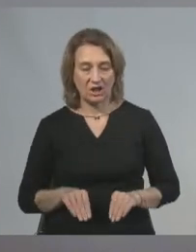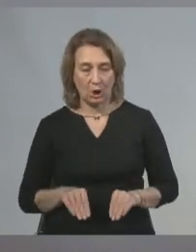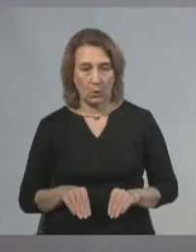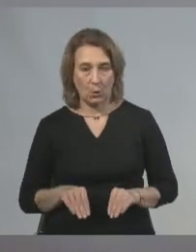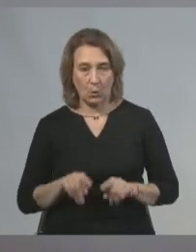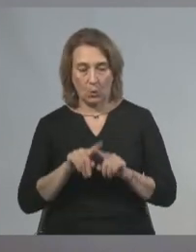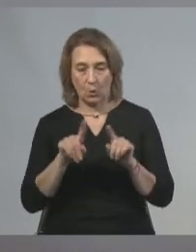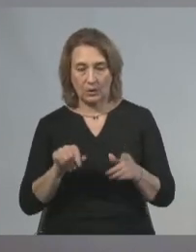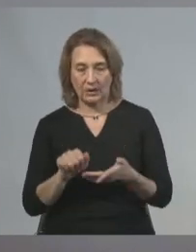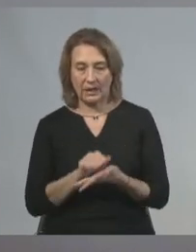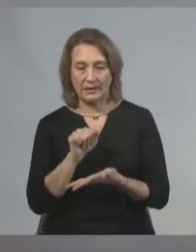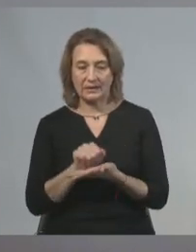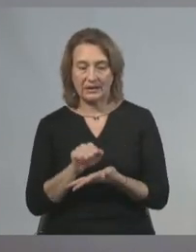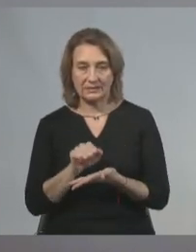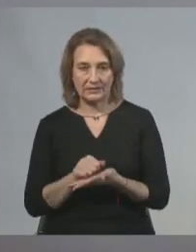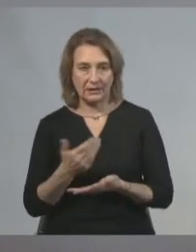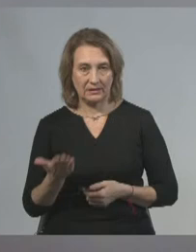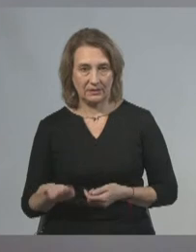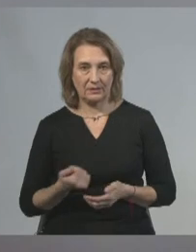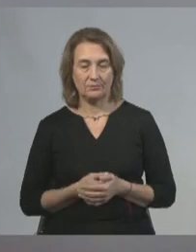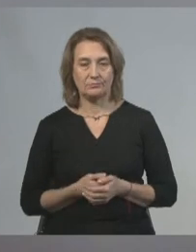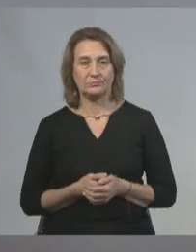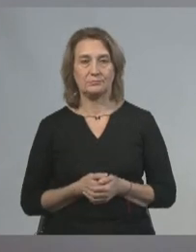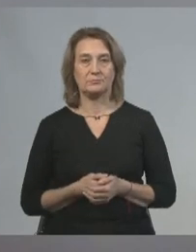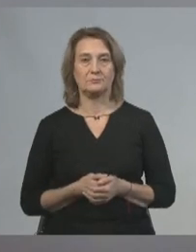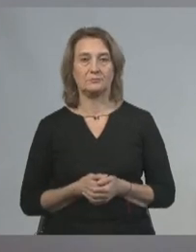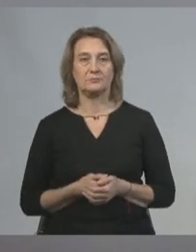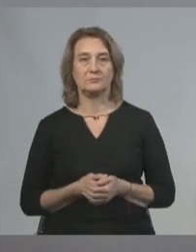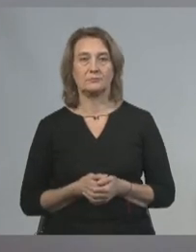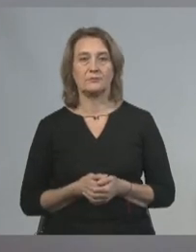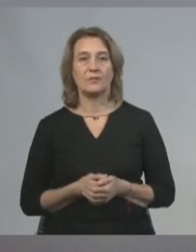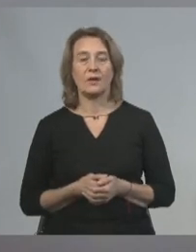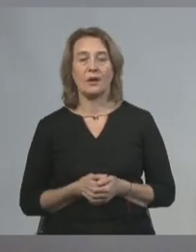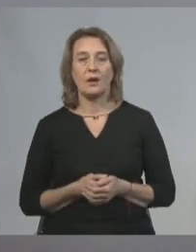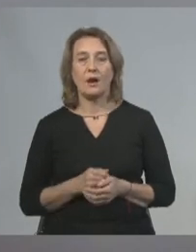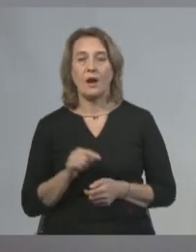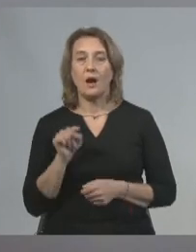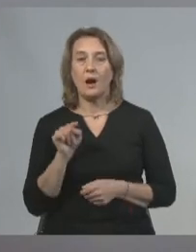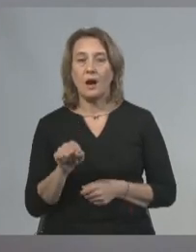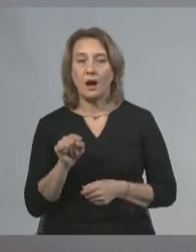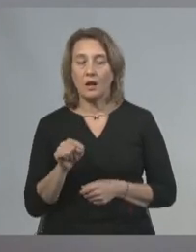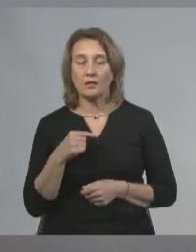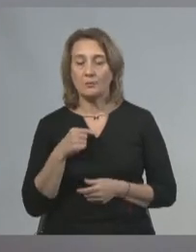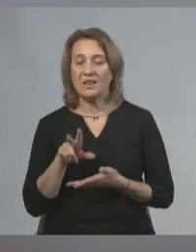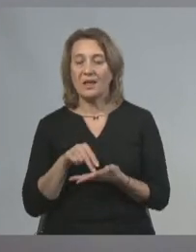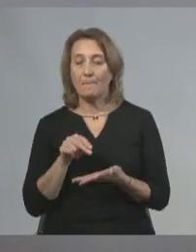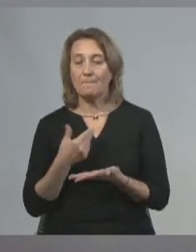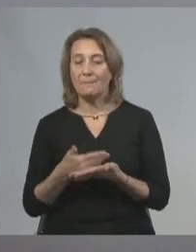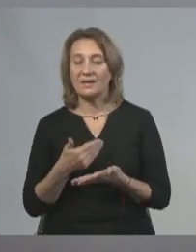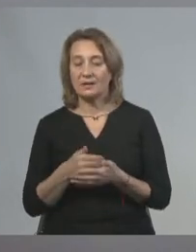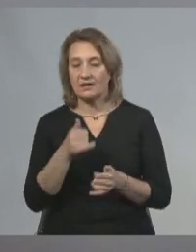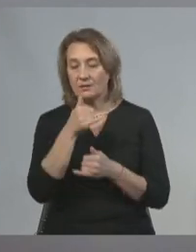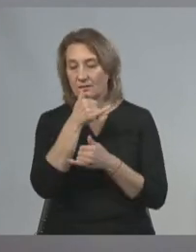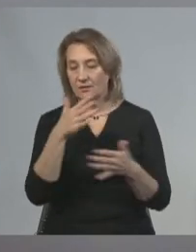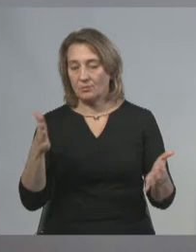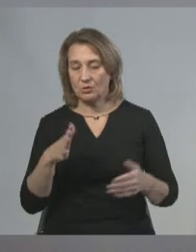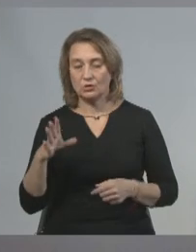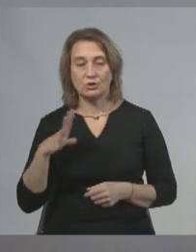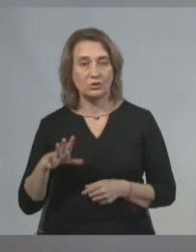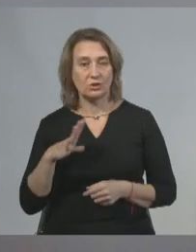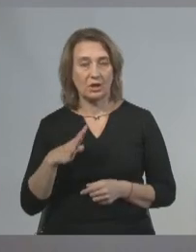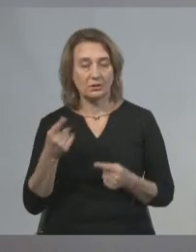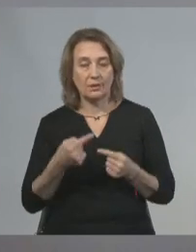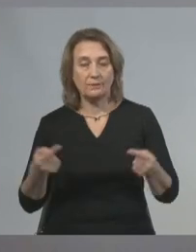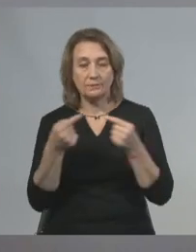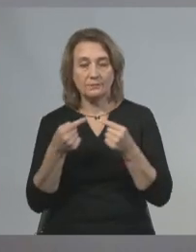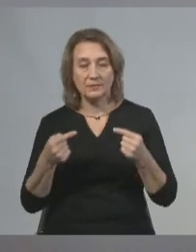but we cannot stand out and wait for some official information so there is a huge dilemma what we should do because uh